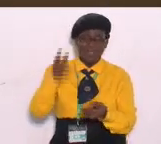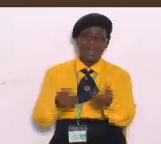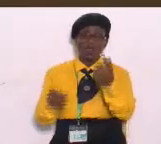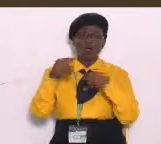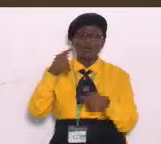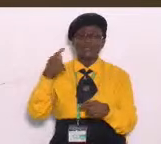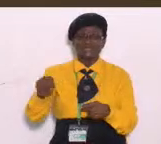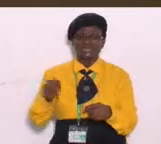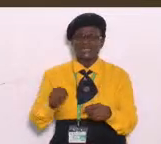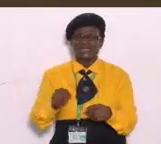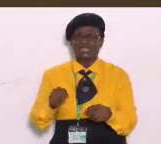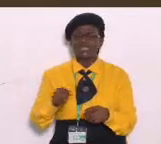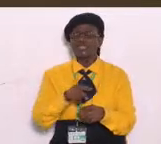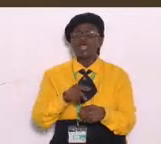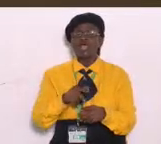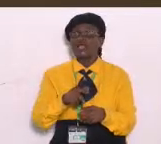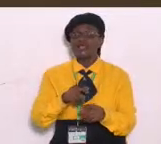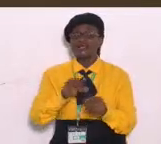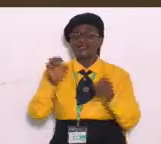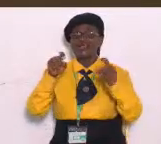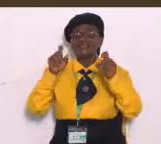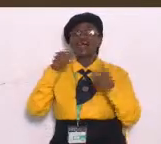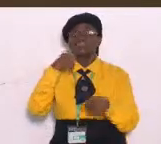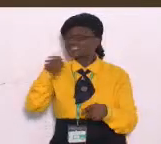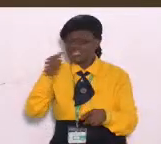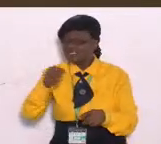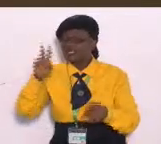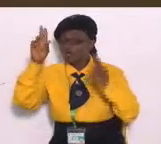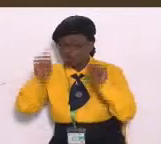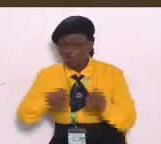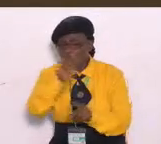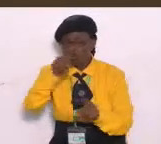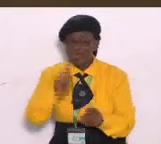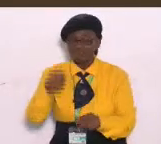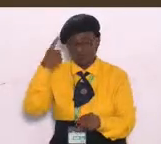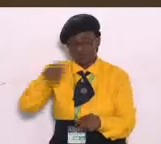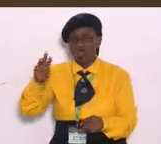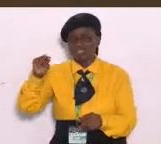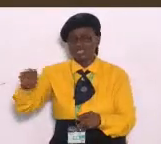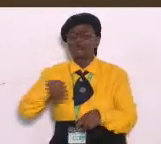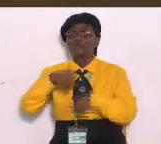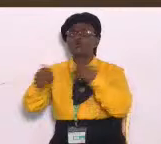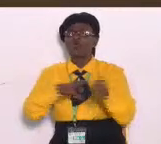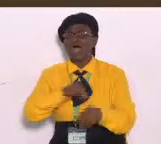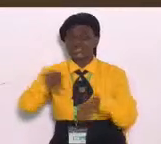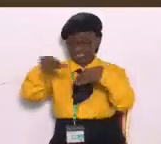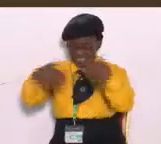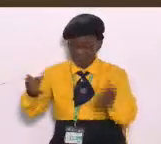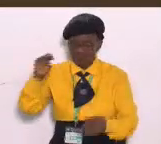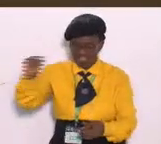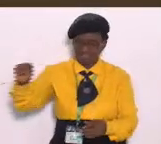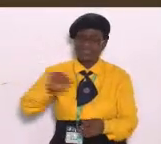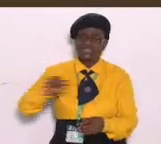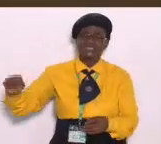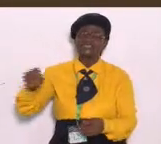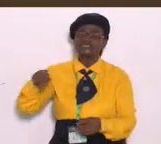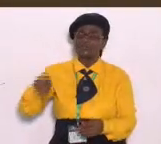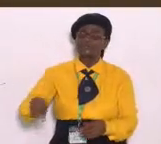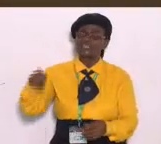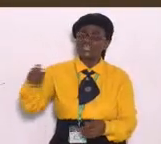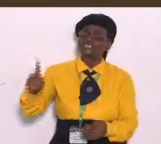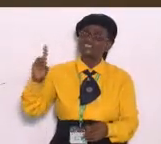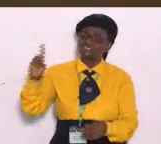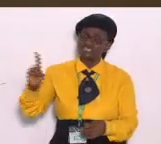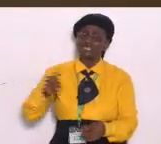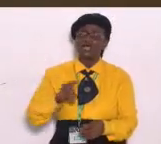boy. Go and give him his PhD." My professor said, "No, we don't do it like that in our university." He said, "Well,